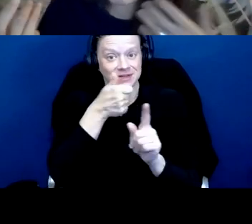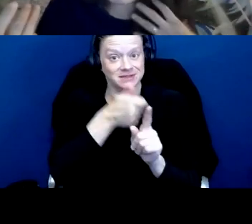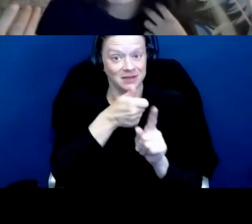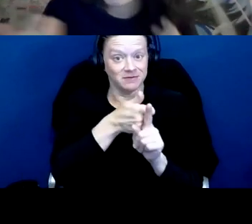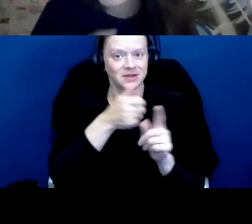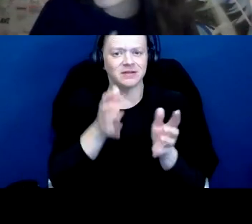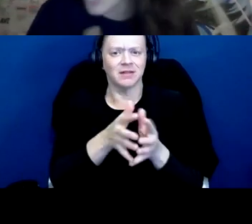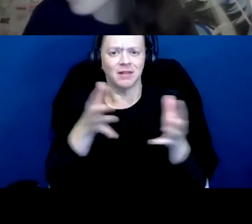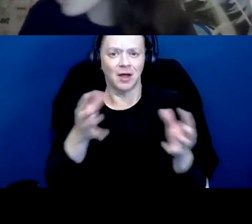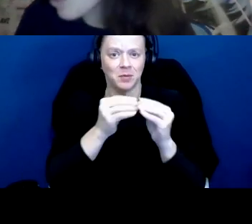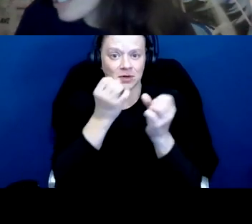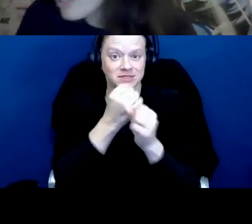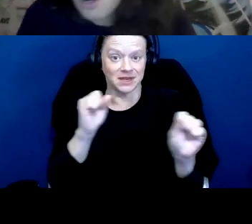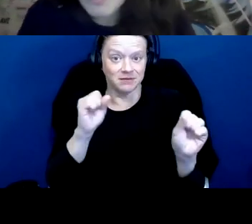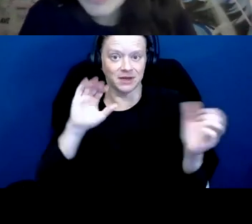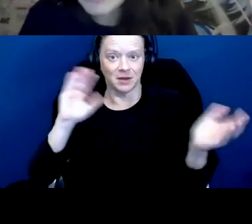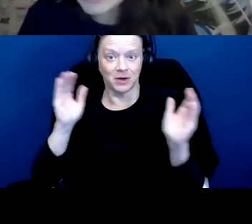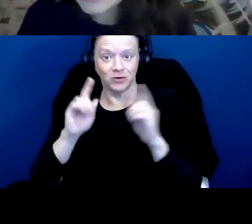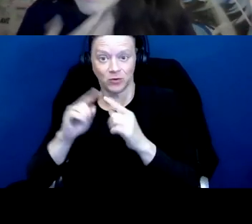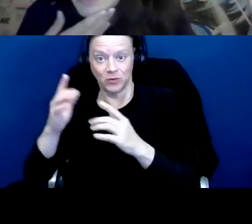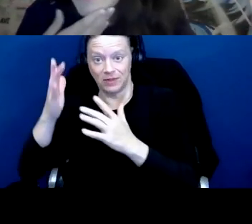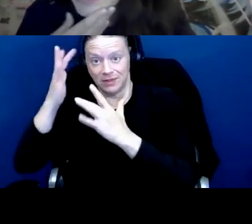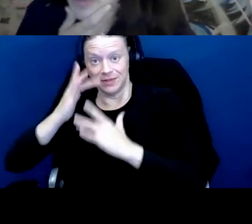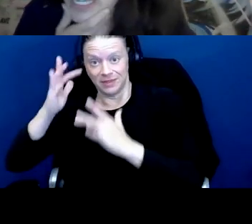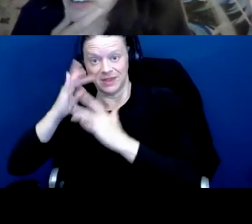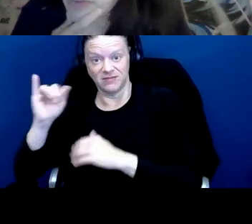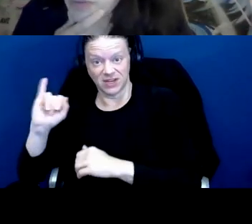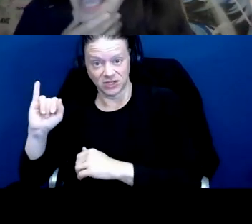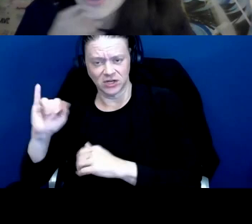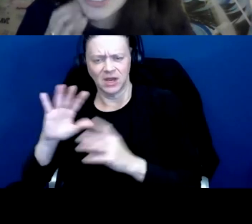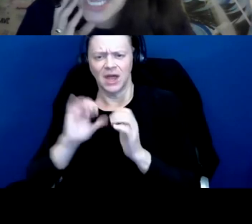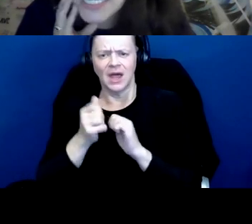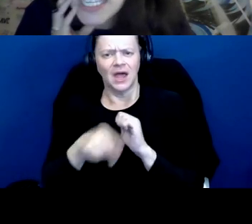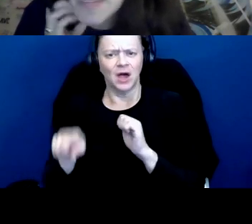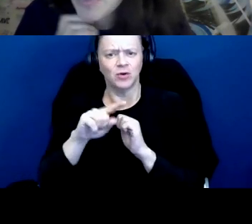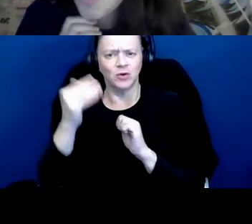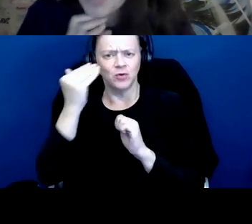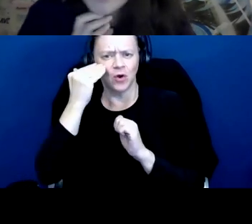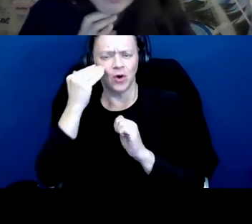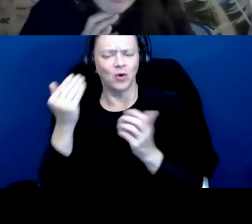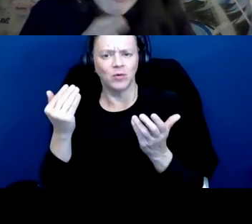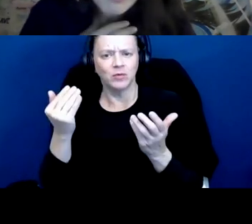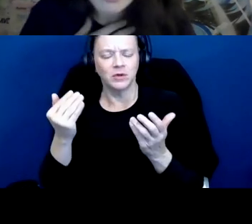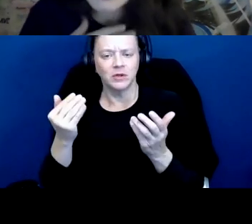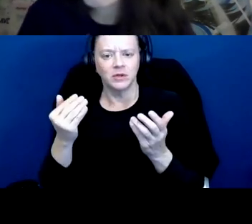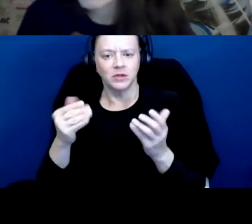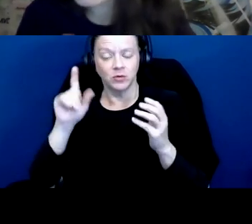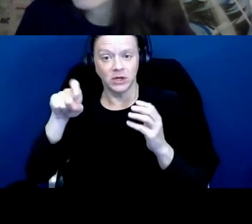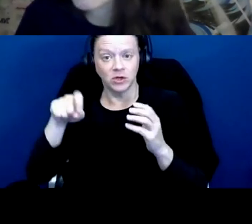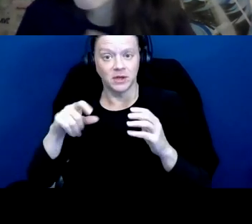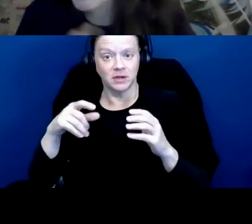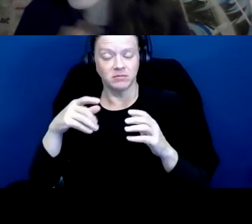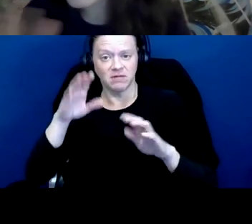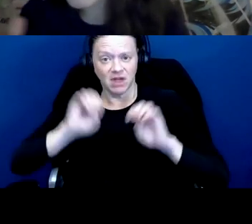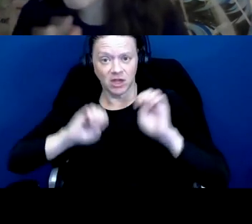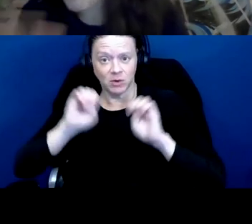infection. How would one know that they need to be evaluated for myocarditis? Well,